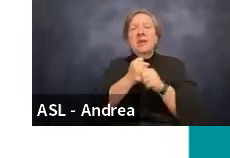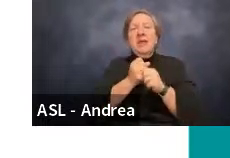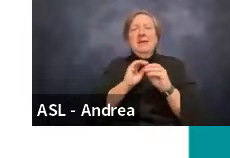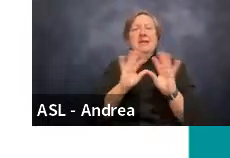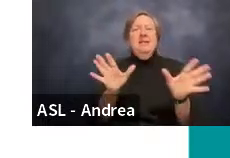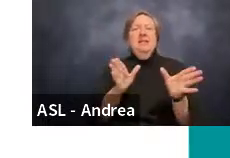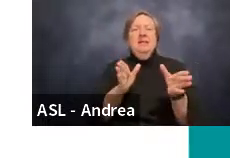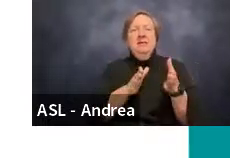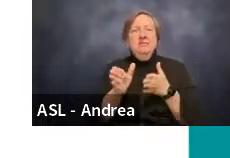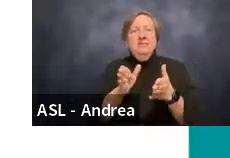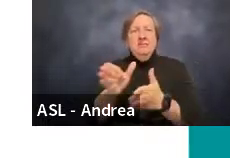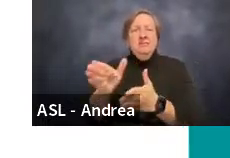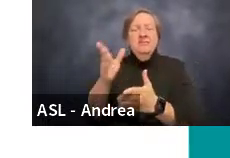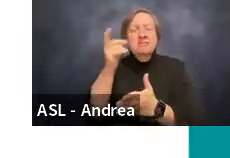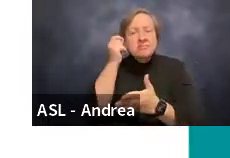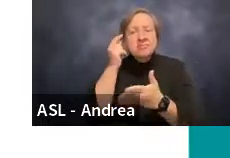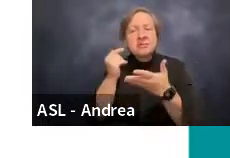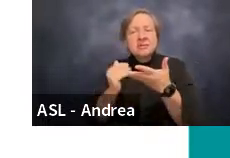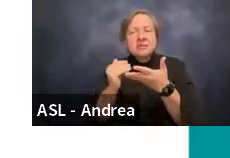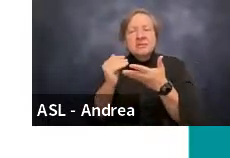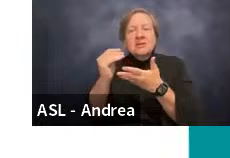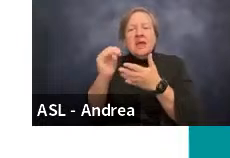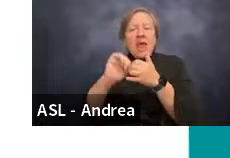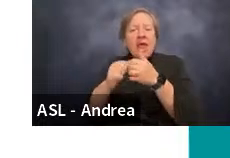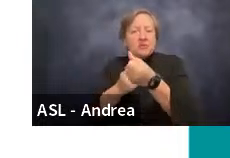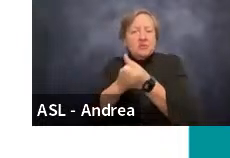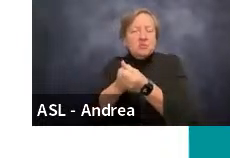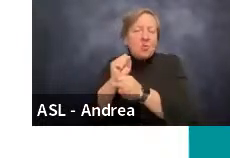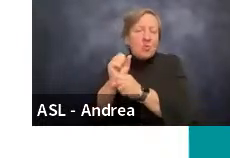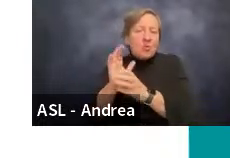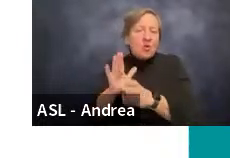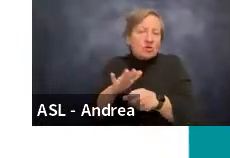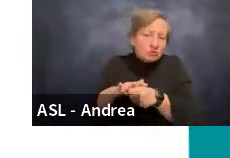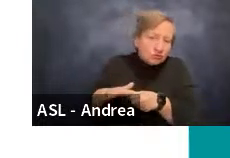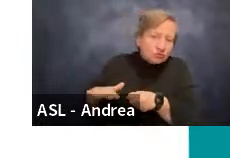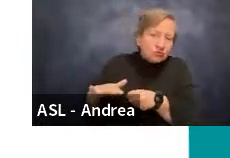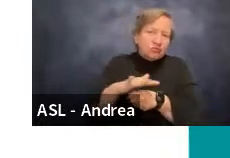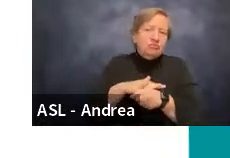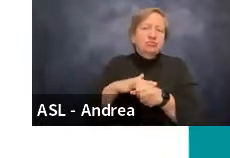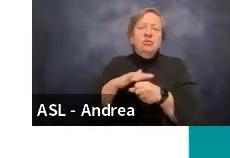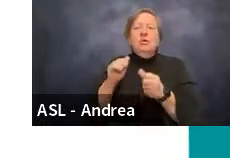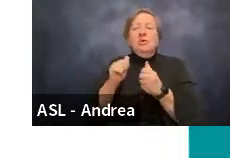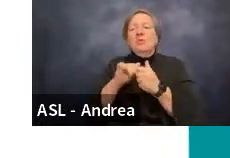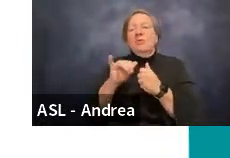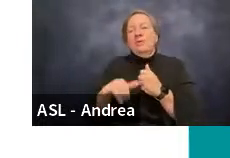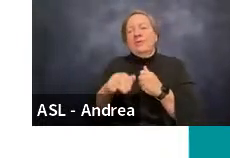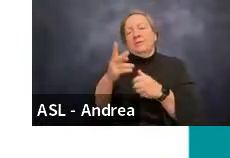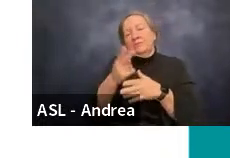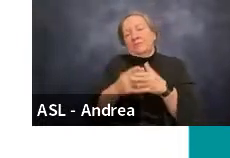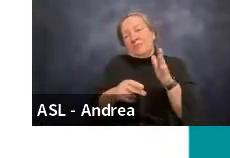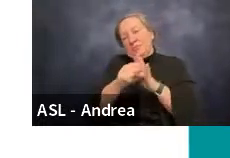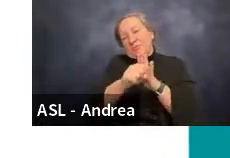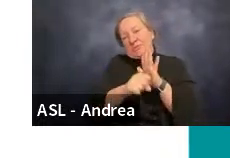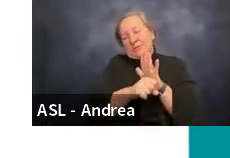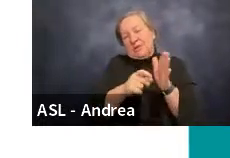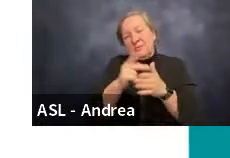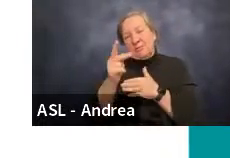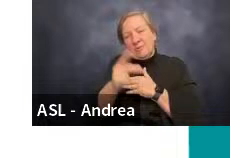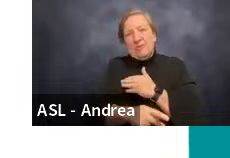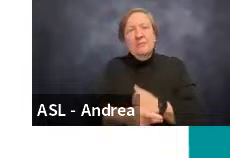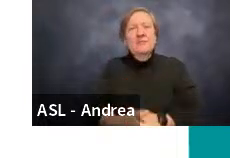pathway to support our workforce regionally and with this bi-state